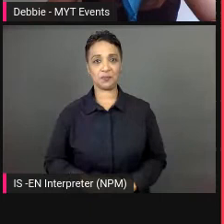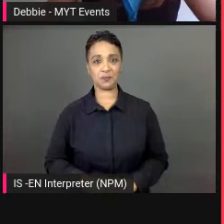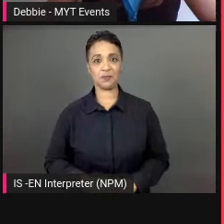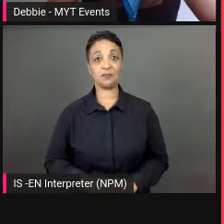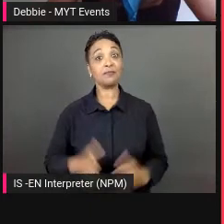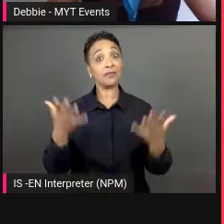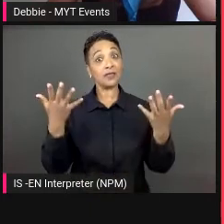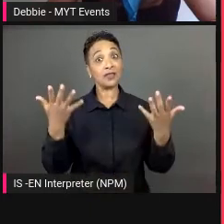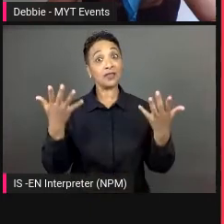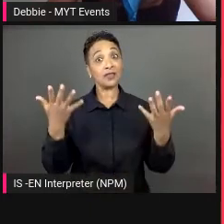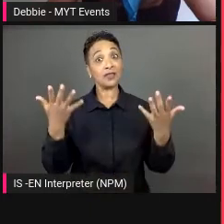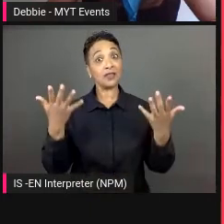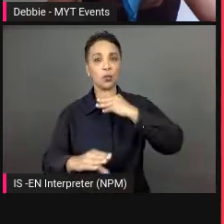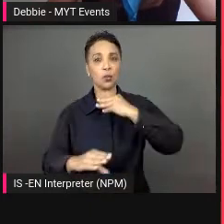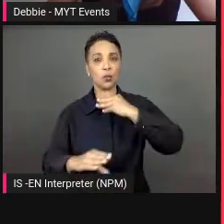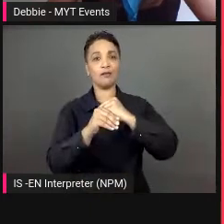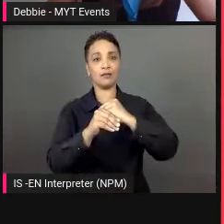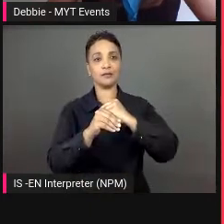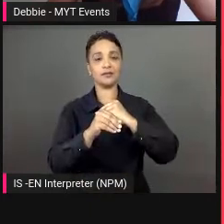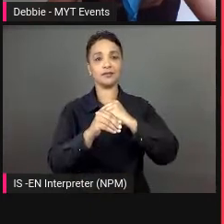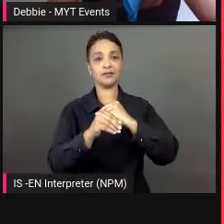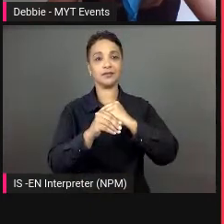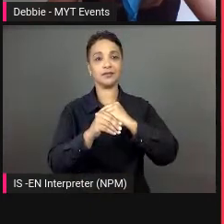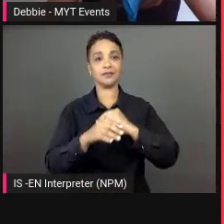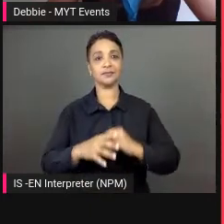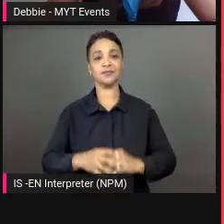the following access code